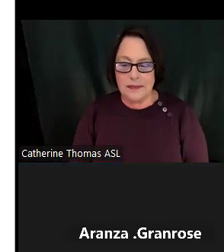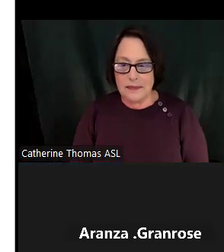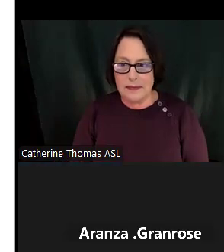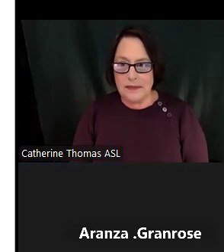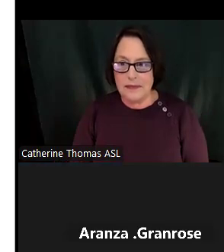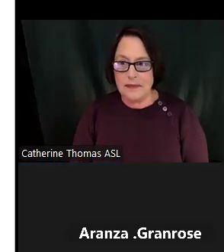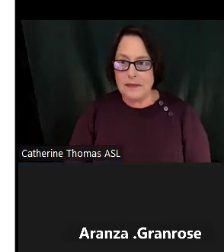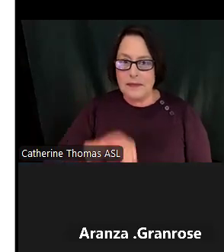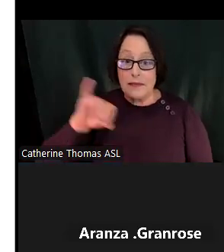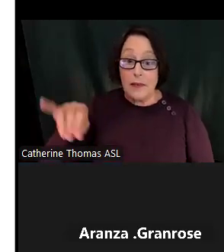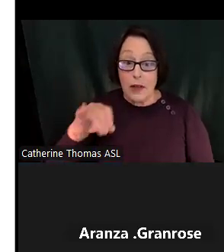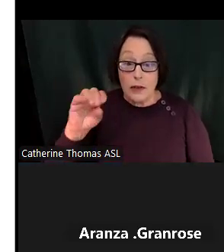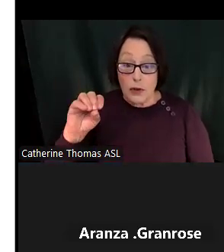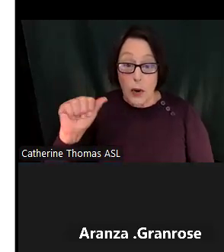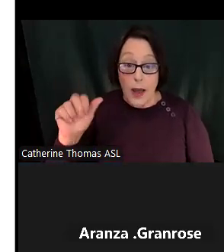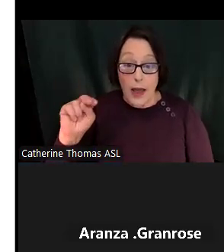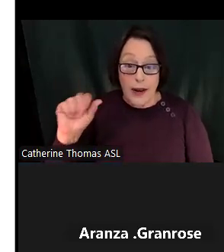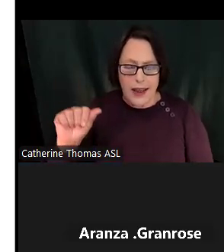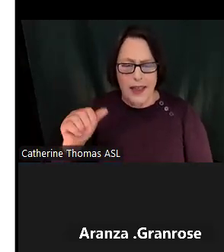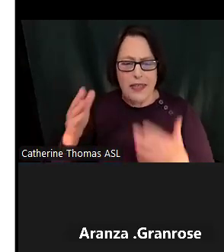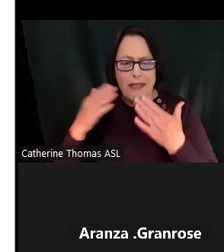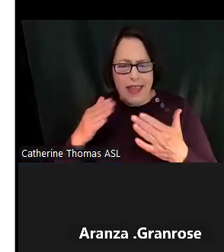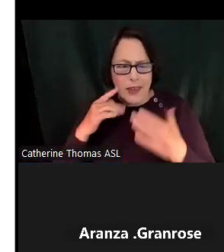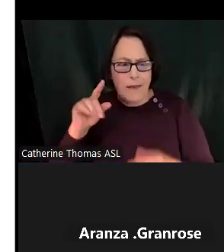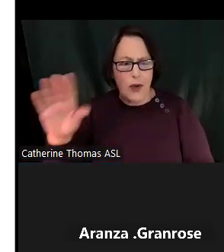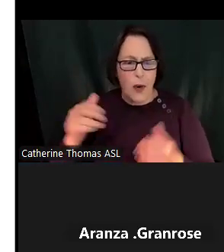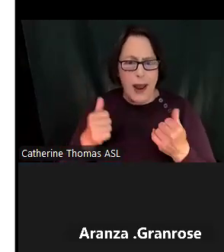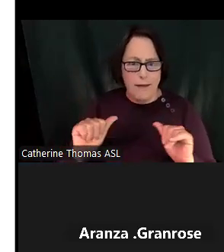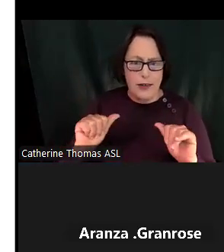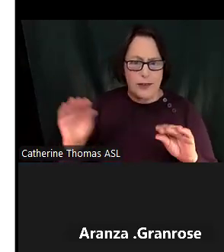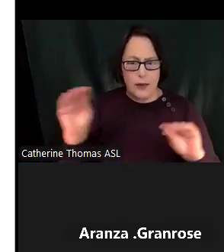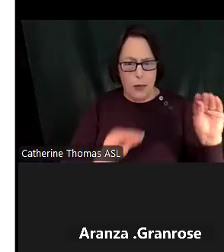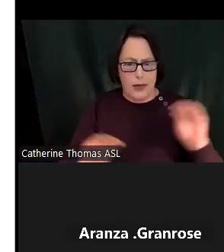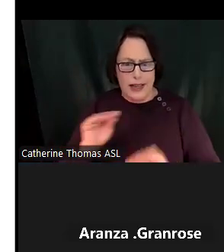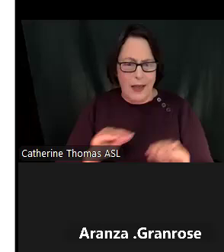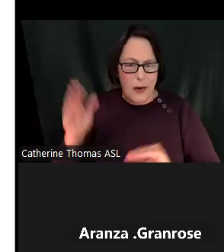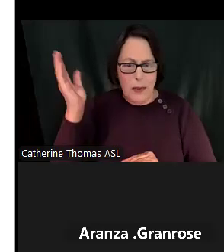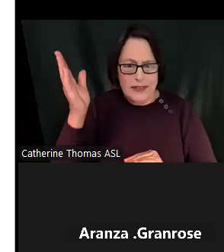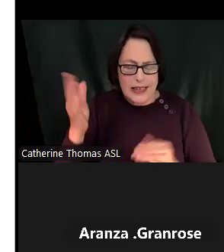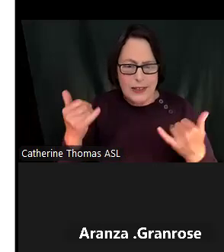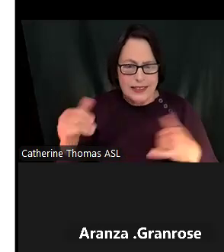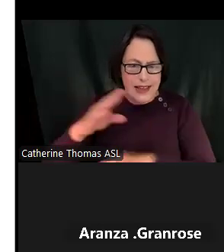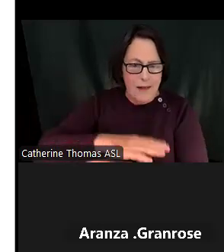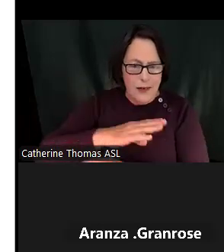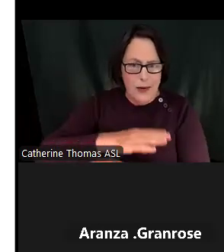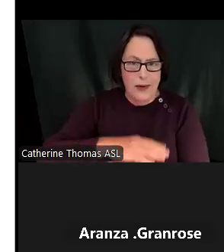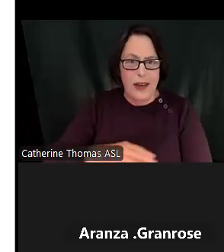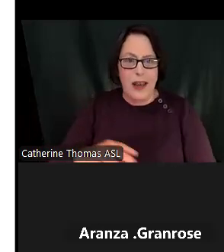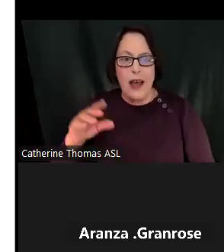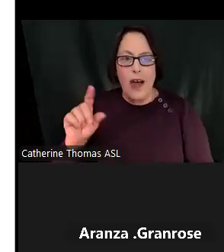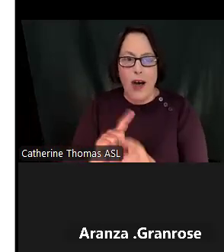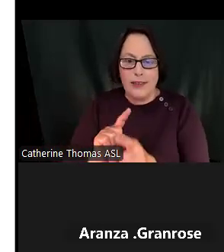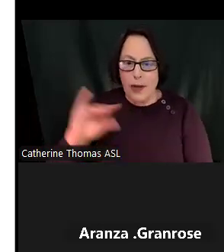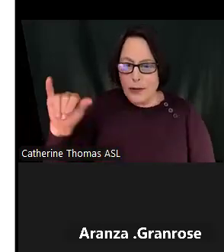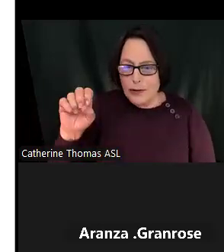Joanna, thank you for all your efforts to put together the presentation this afternoon, as well as Jen Price. I think before we get started, I